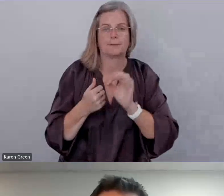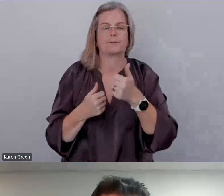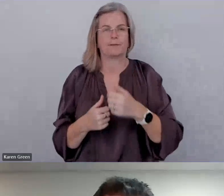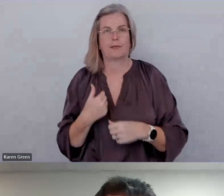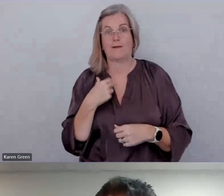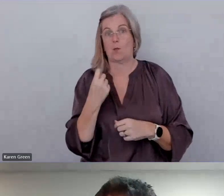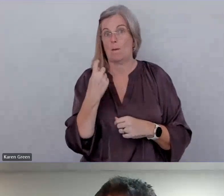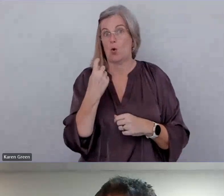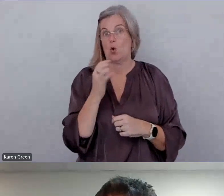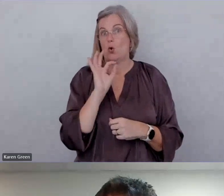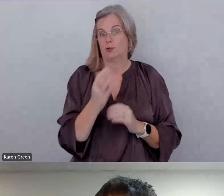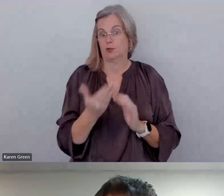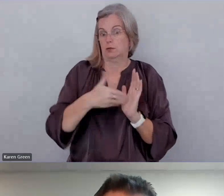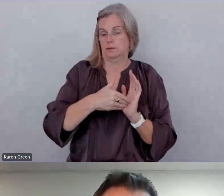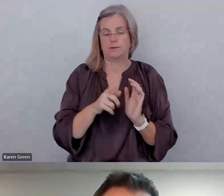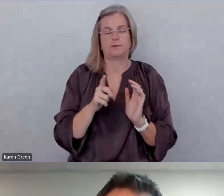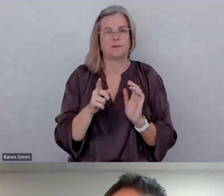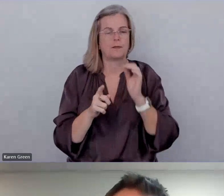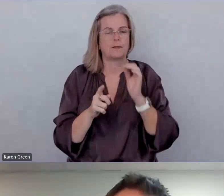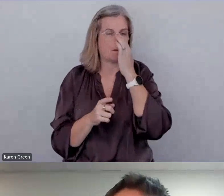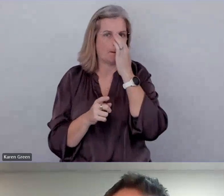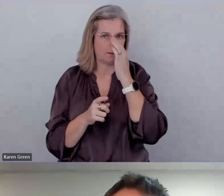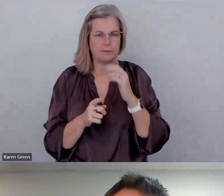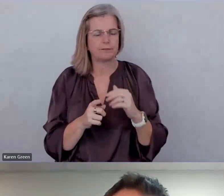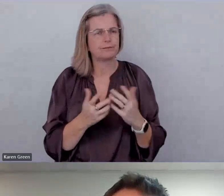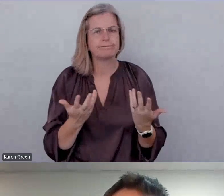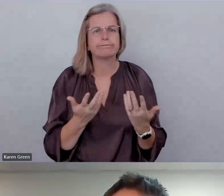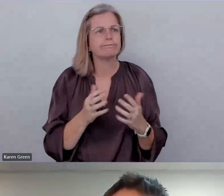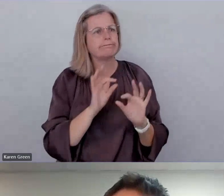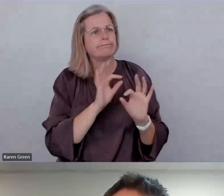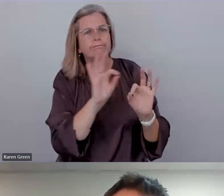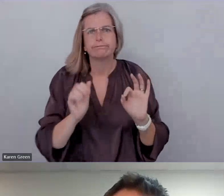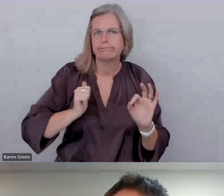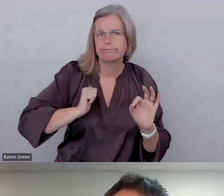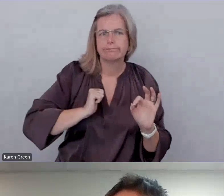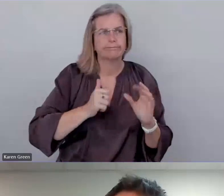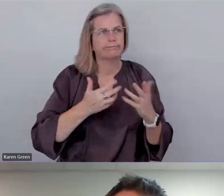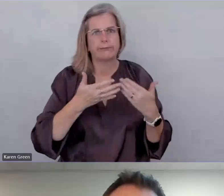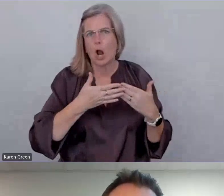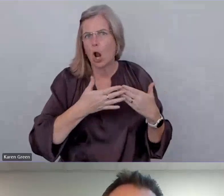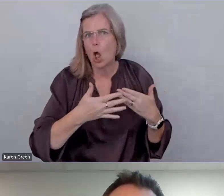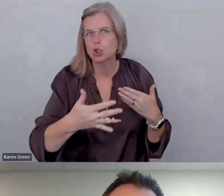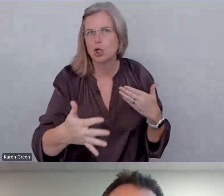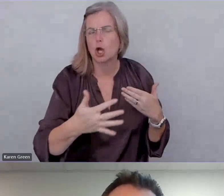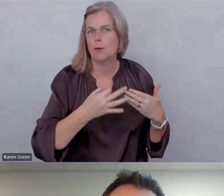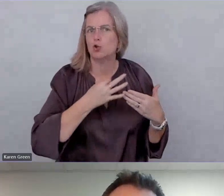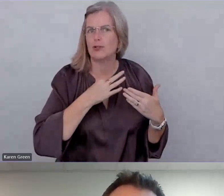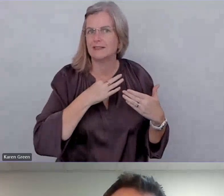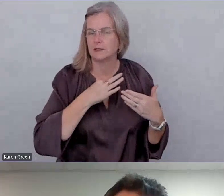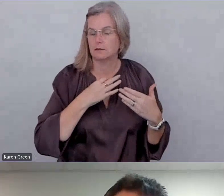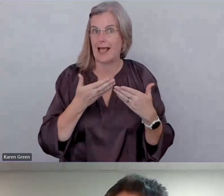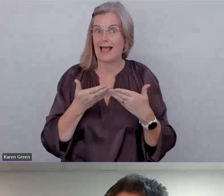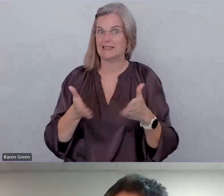is sort of linked to that. How significant do you estimate the long-term risk of repeated exposure to COVID to be for